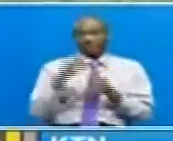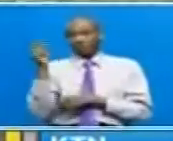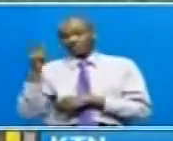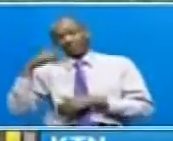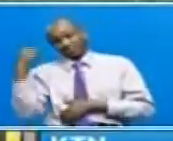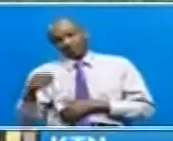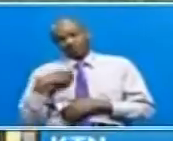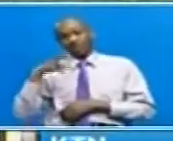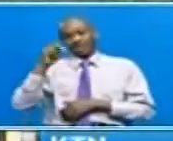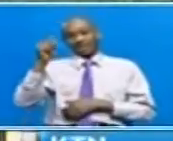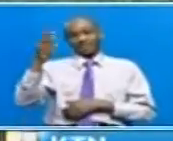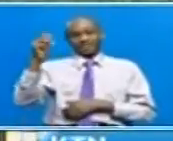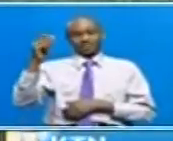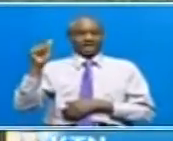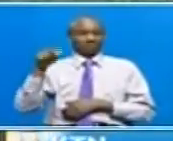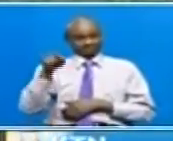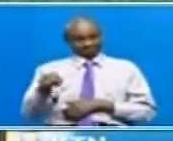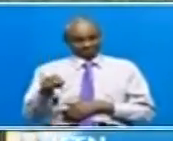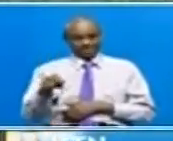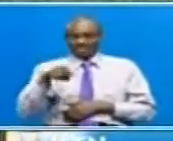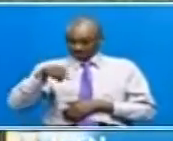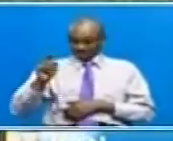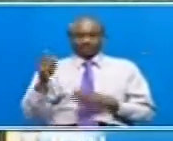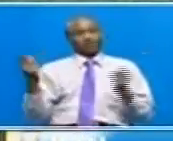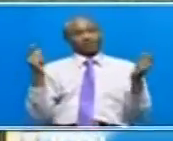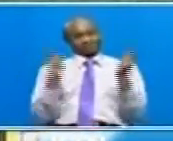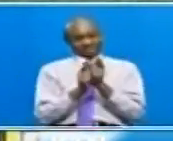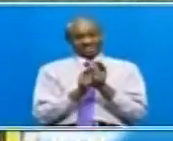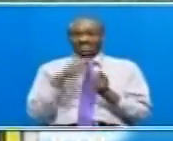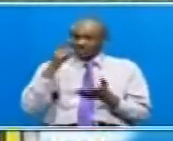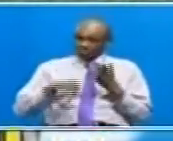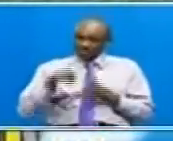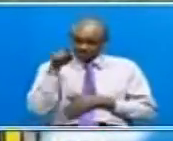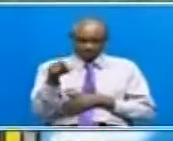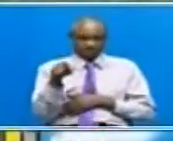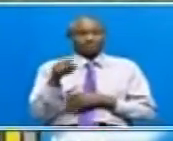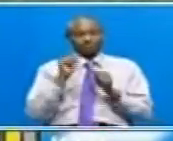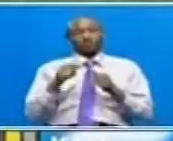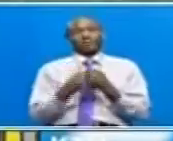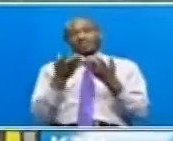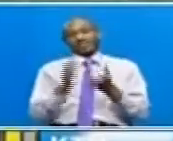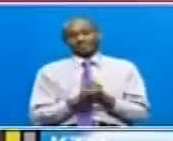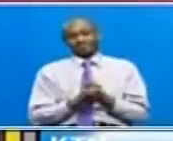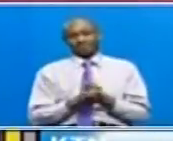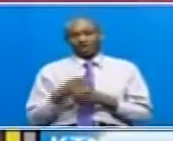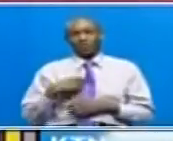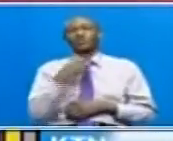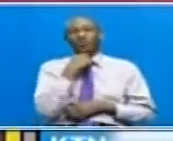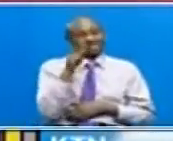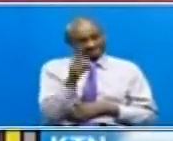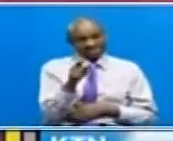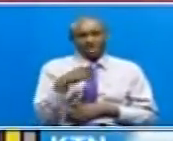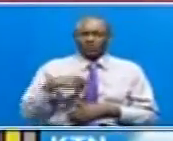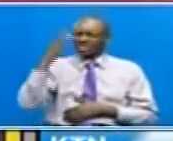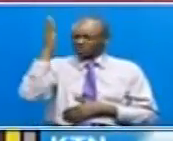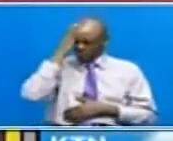Namibia 14-22. Simba 15's captain Innocent Simiu says the team is aware of what is at stake. We really want it because we